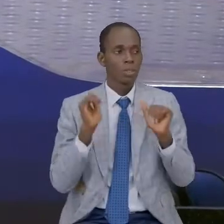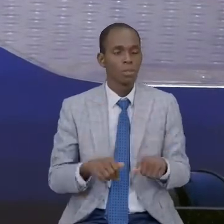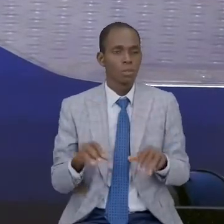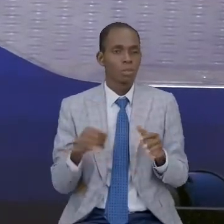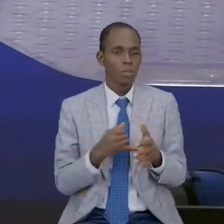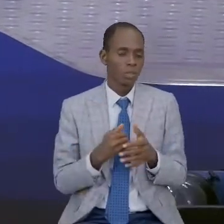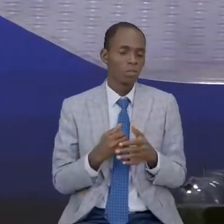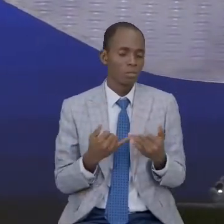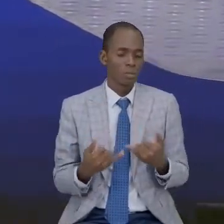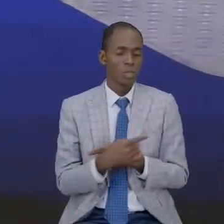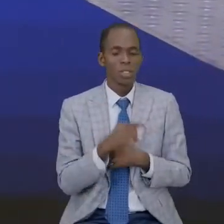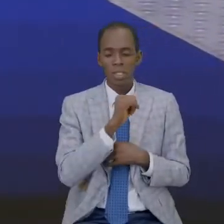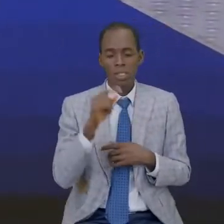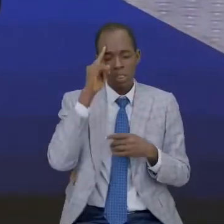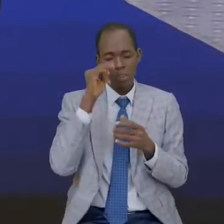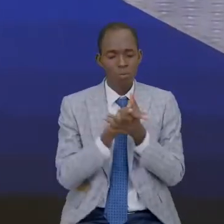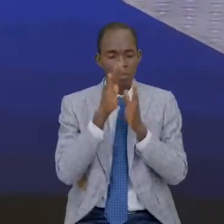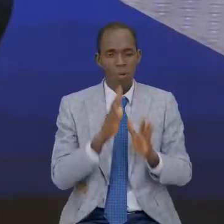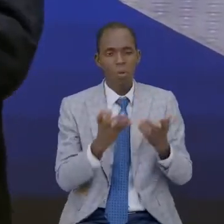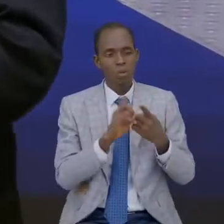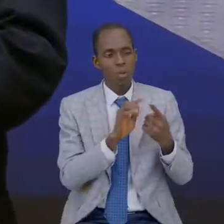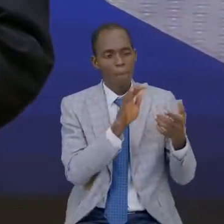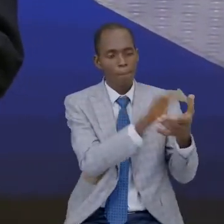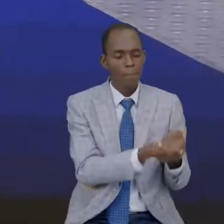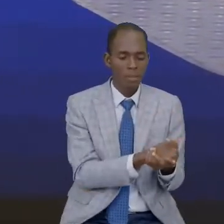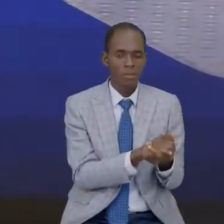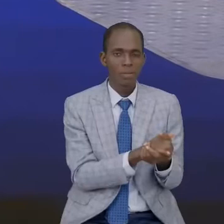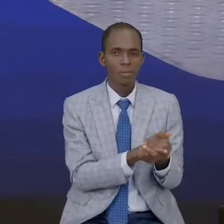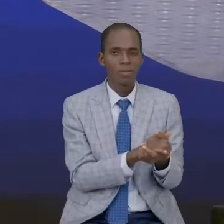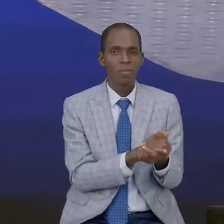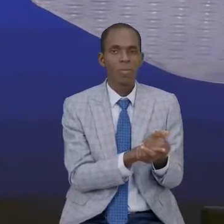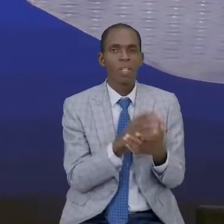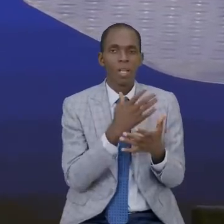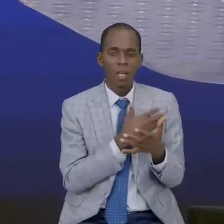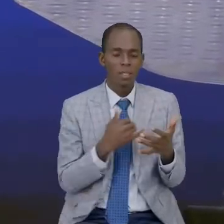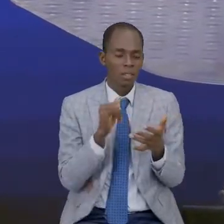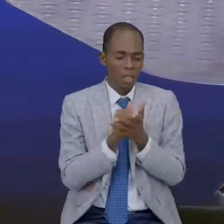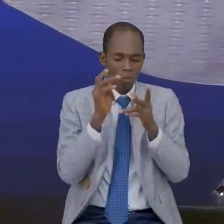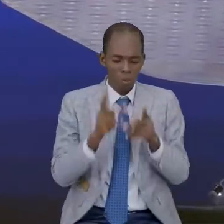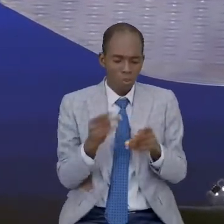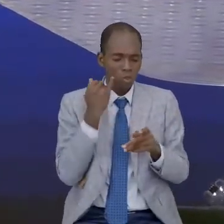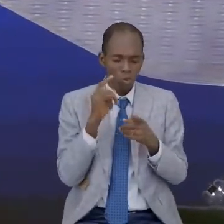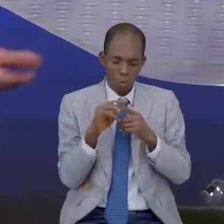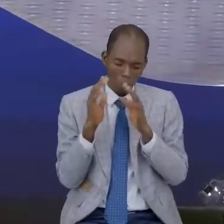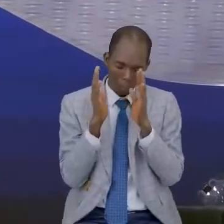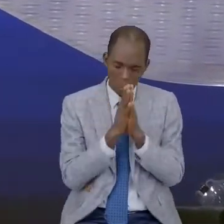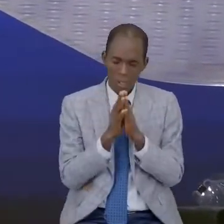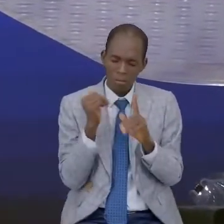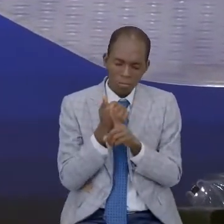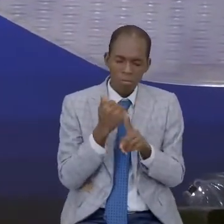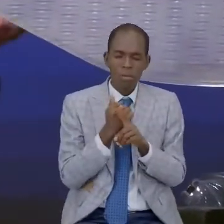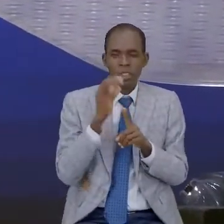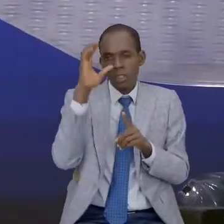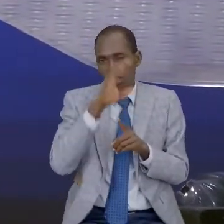do that today? A believer wants to get married, and now, instead of praying by himself, instead